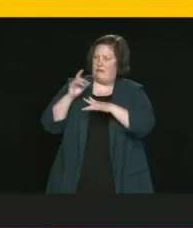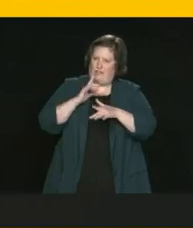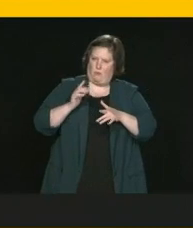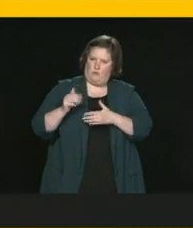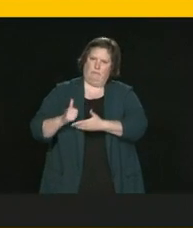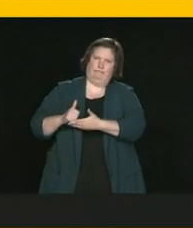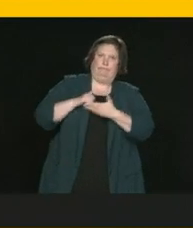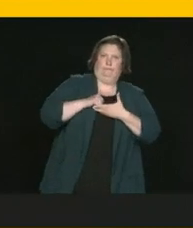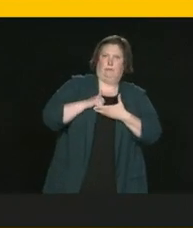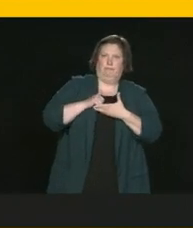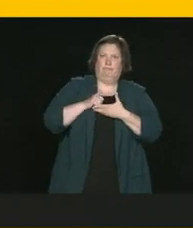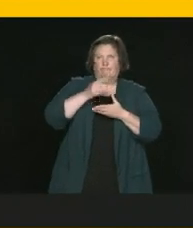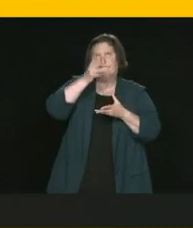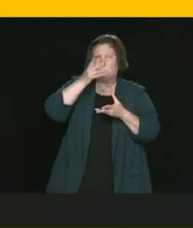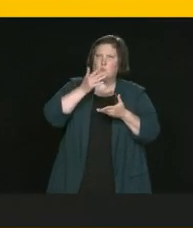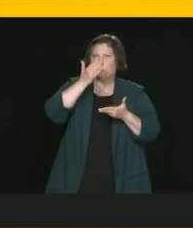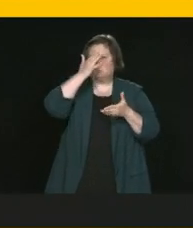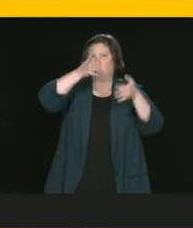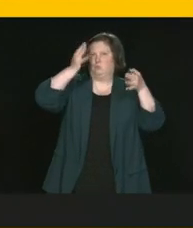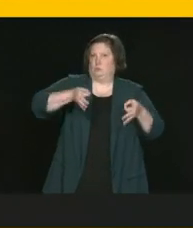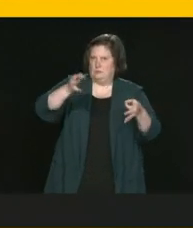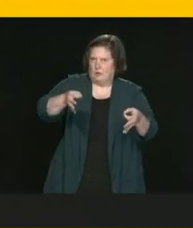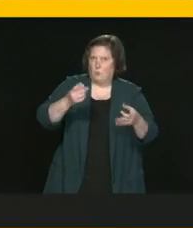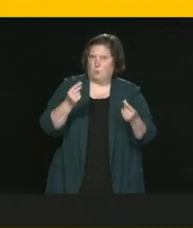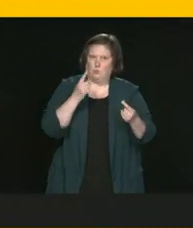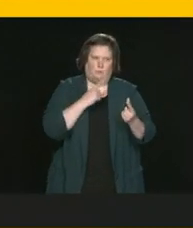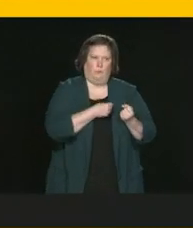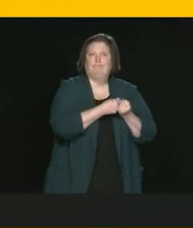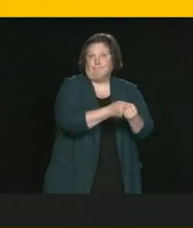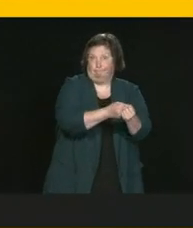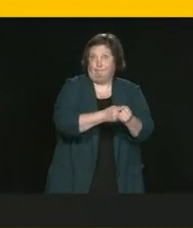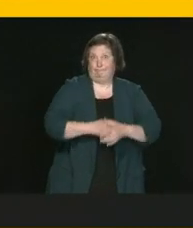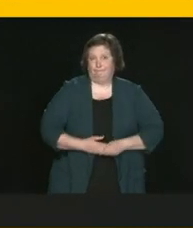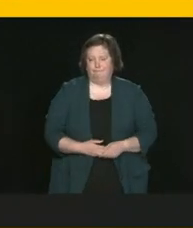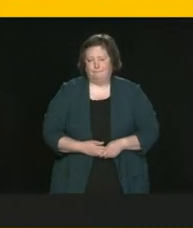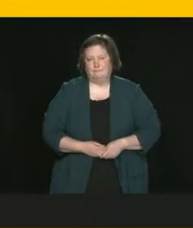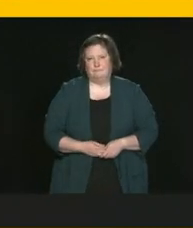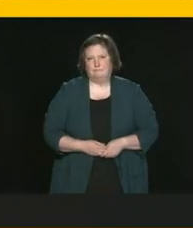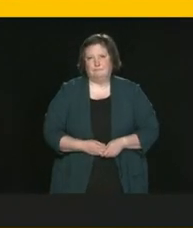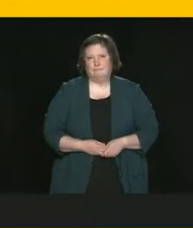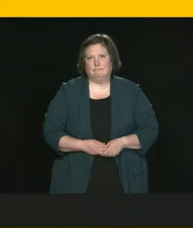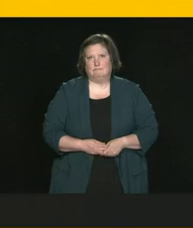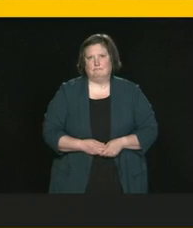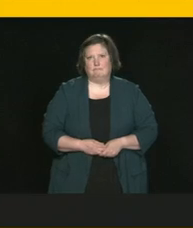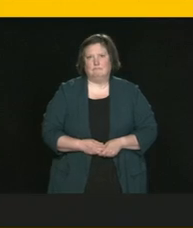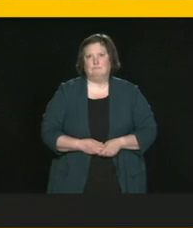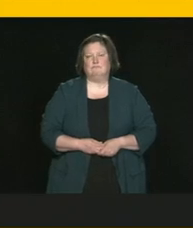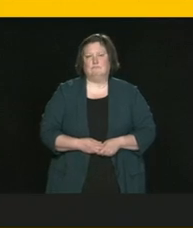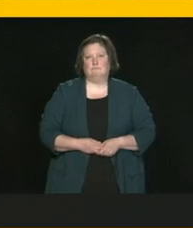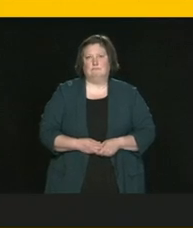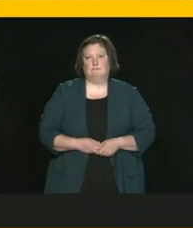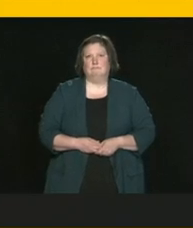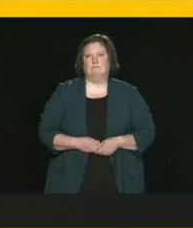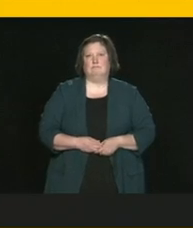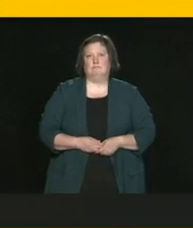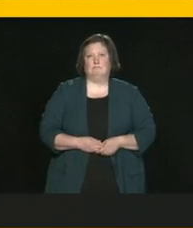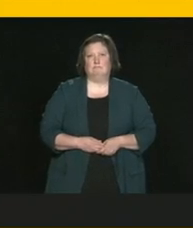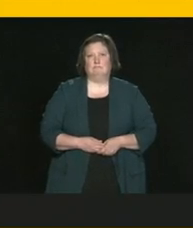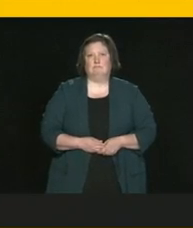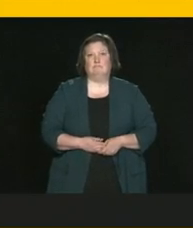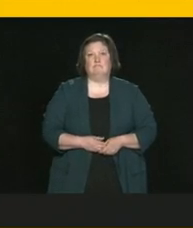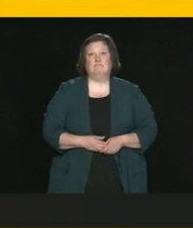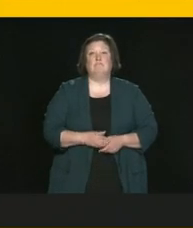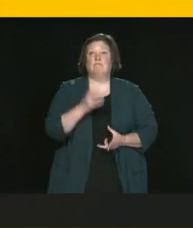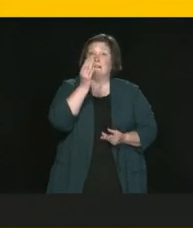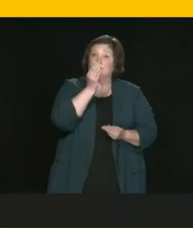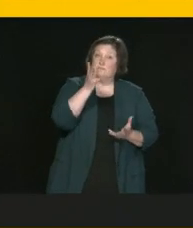program to provide more support to people. But I want to be perfectly clear with Canadians. Our goal is to ensure